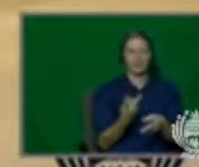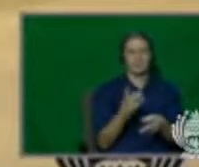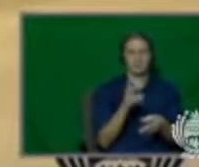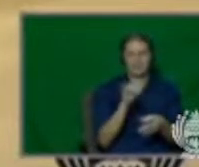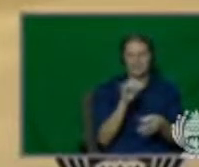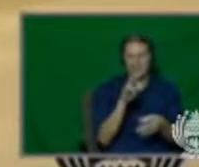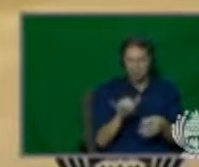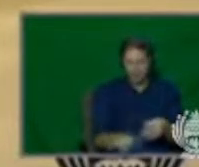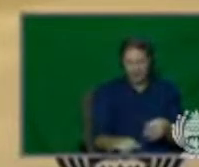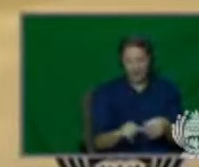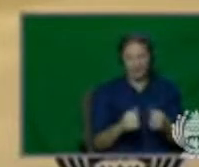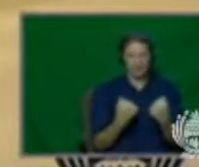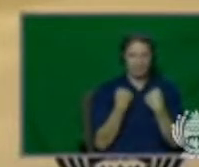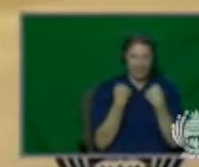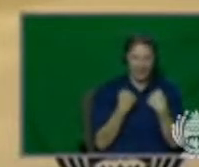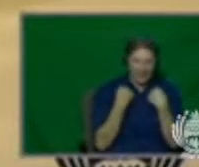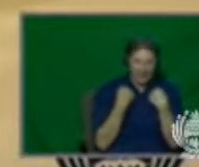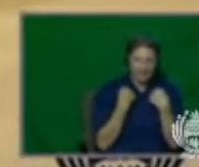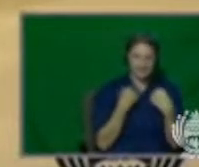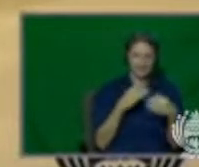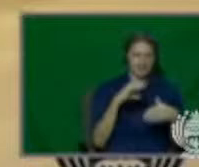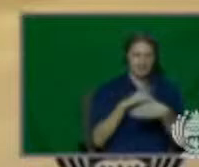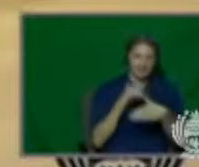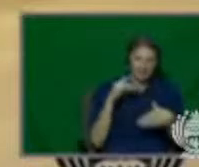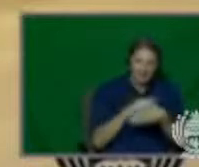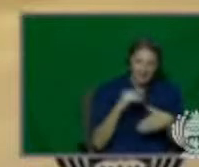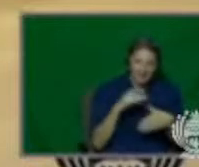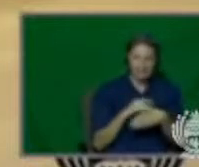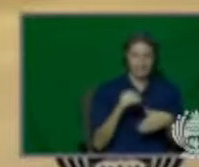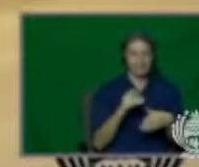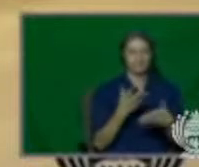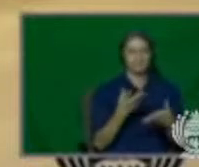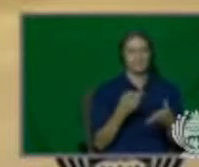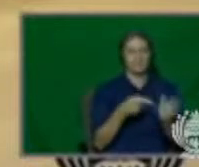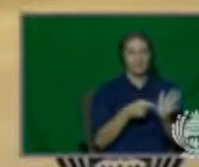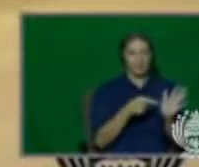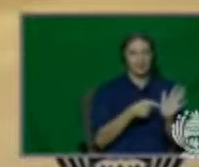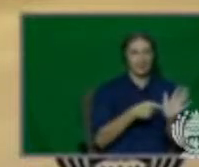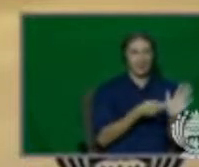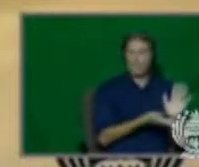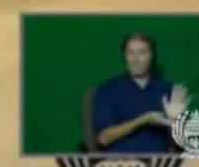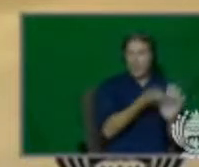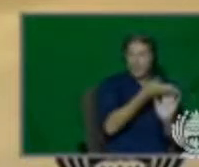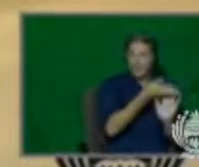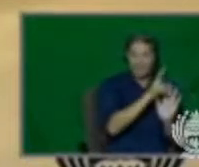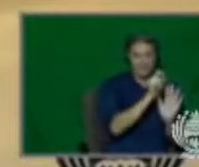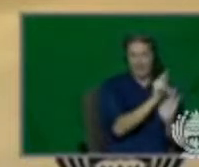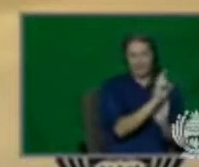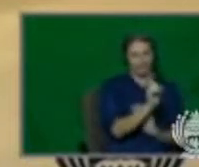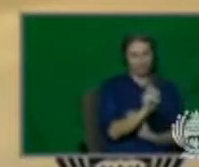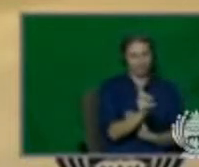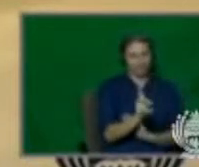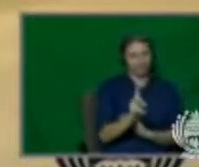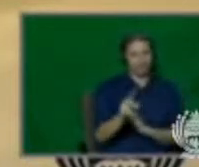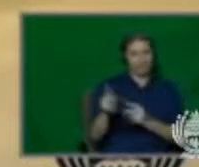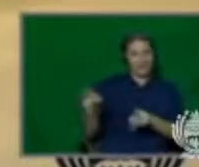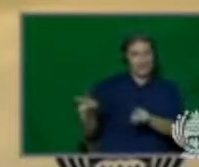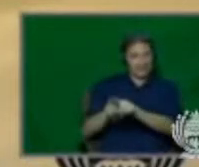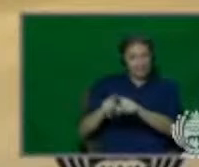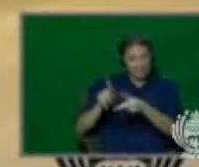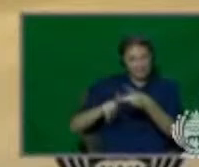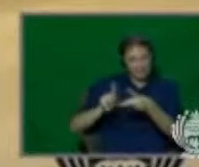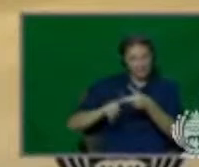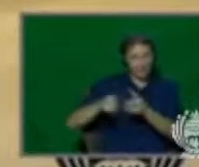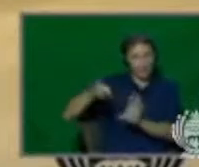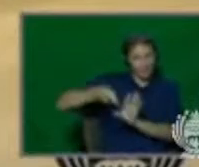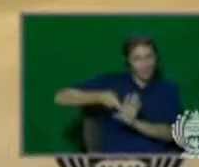meats and poultry products. We are also not increasing the fuel levy for another year, saving